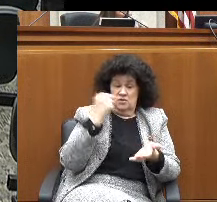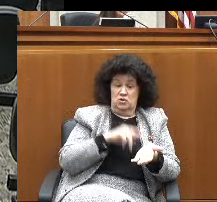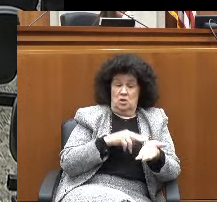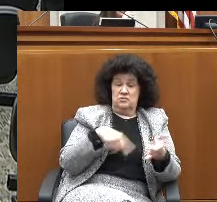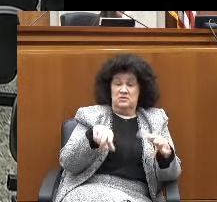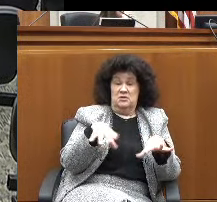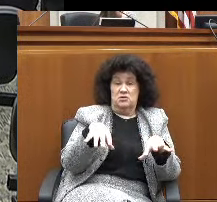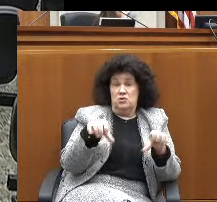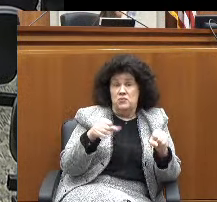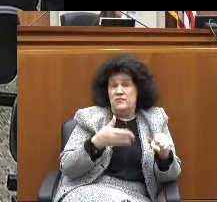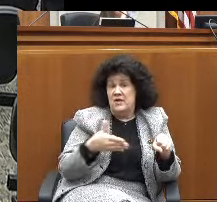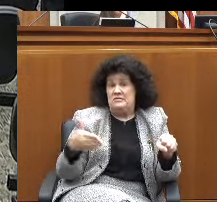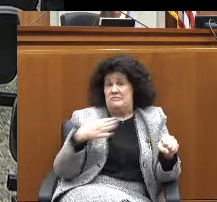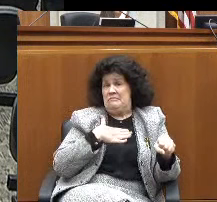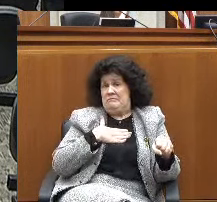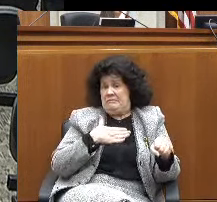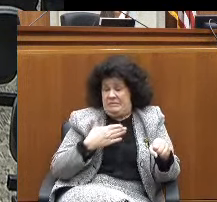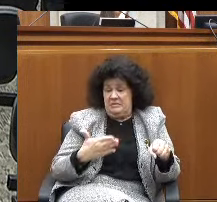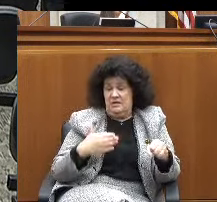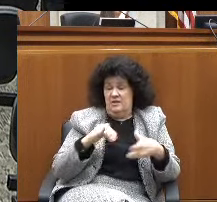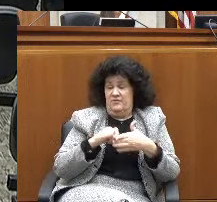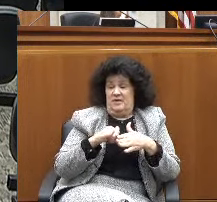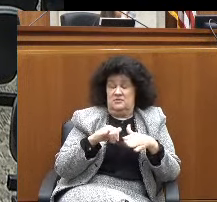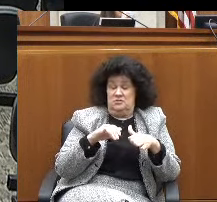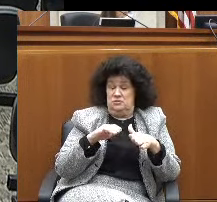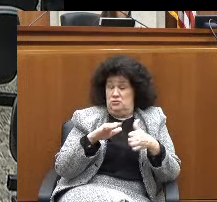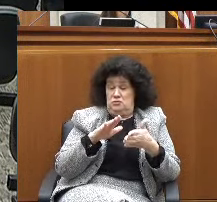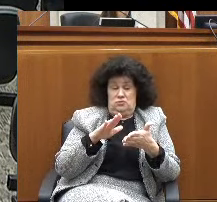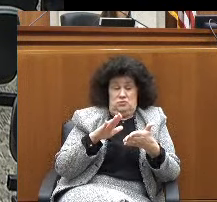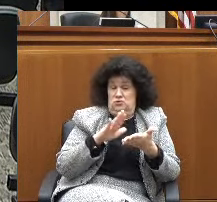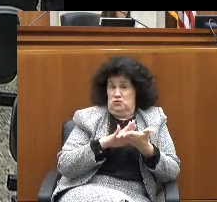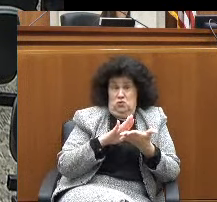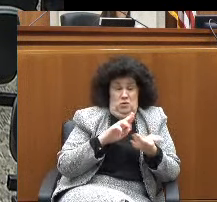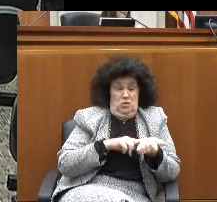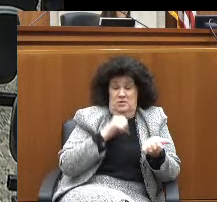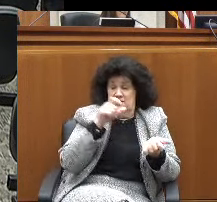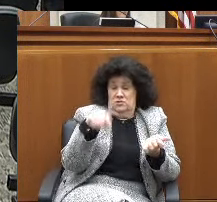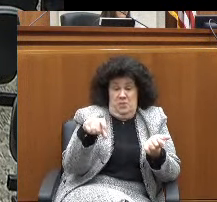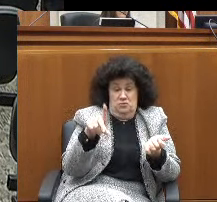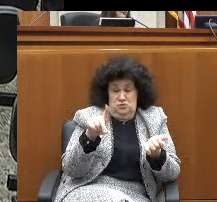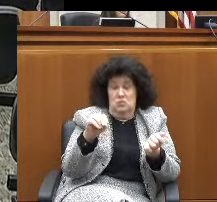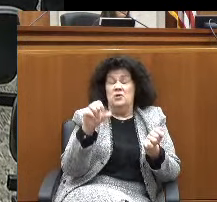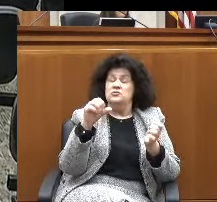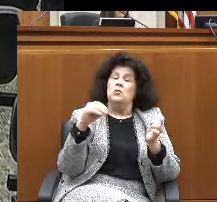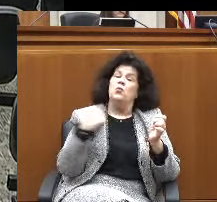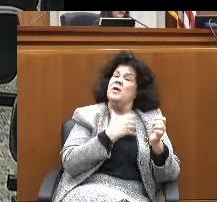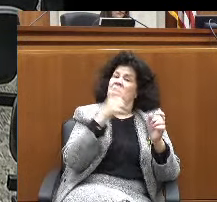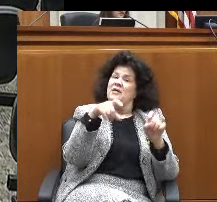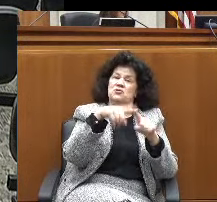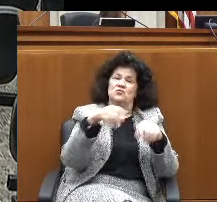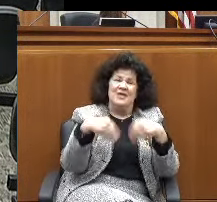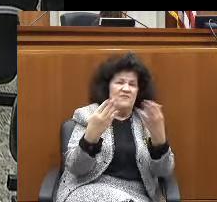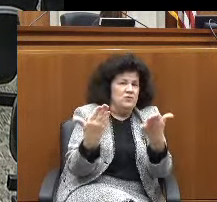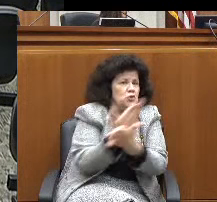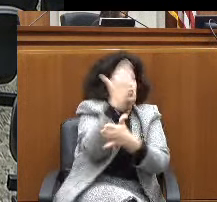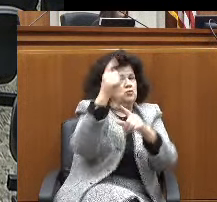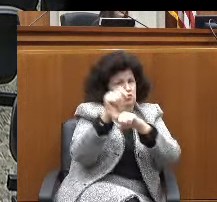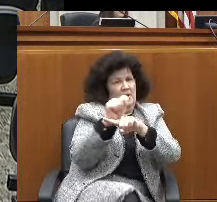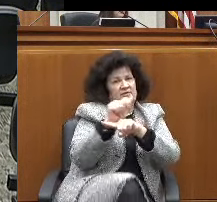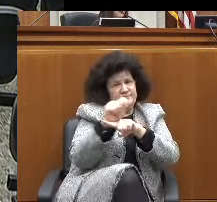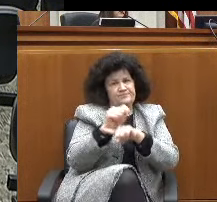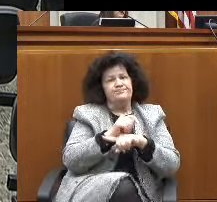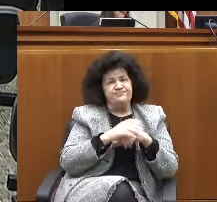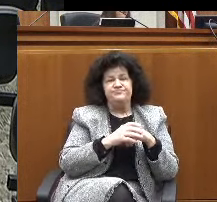not supposed to do, and there was no direction from them directly. So I had to retrain these nurses with years of